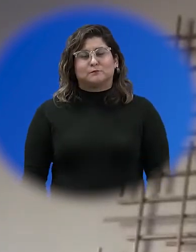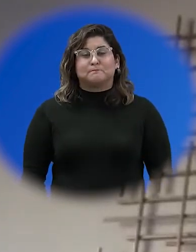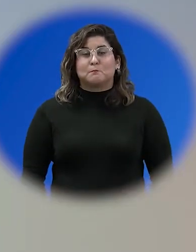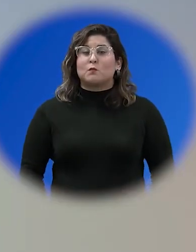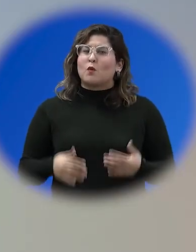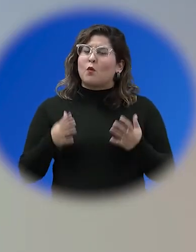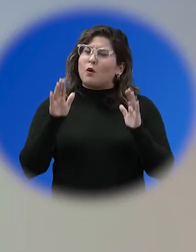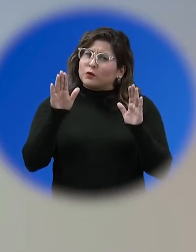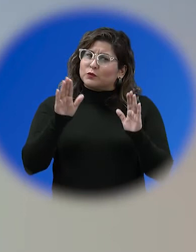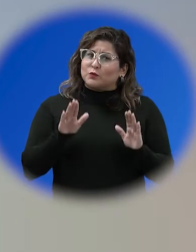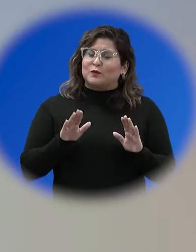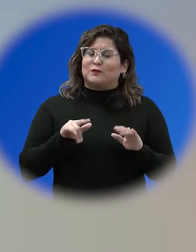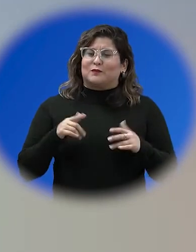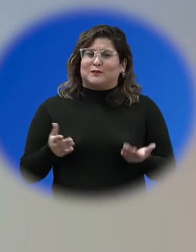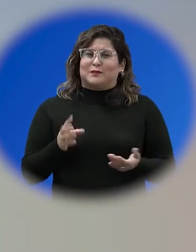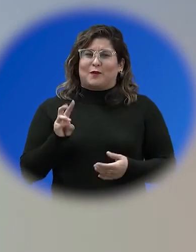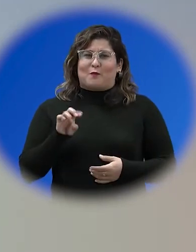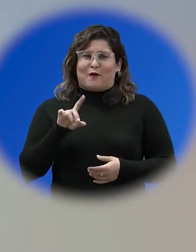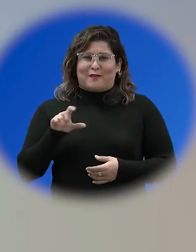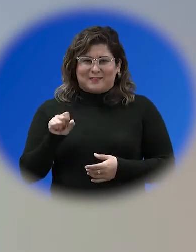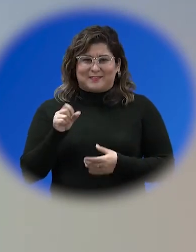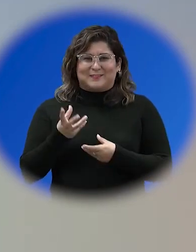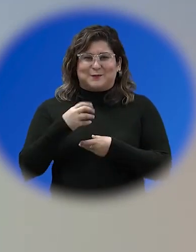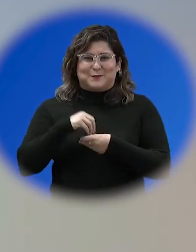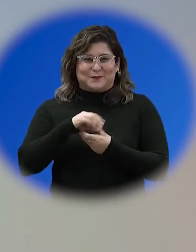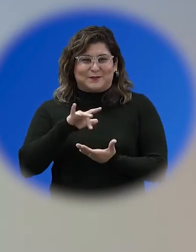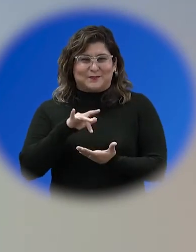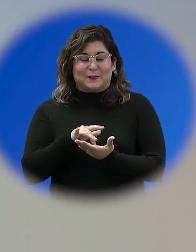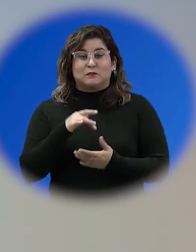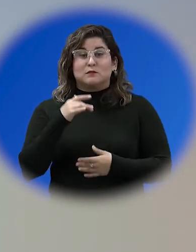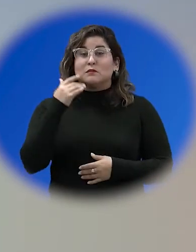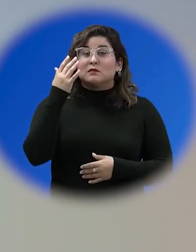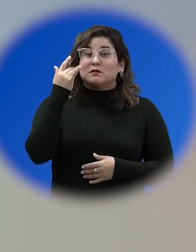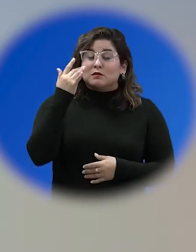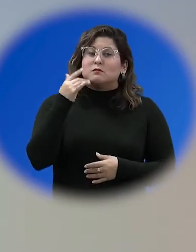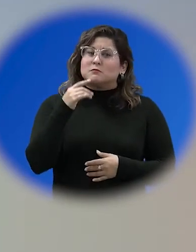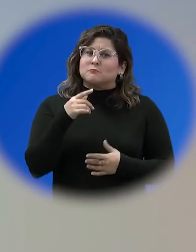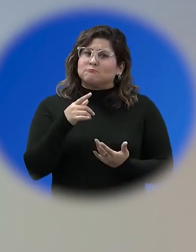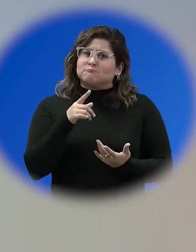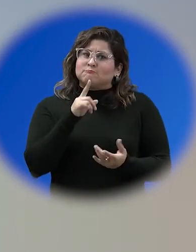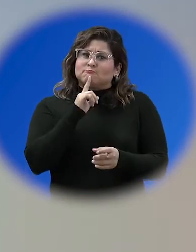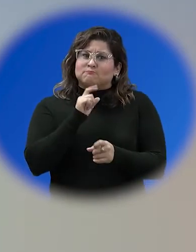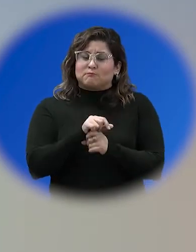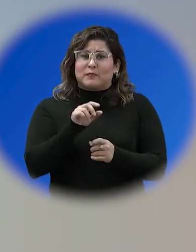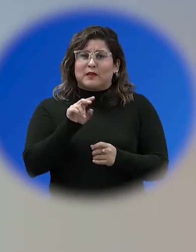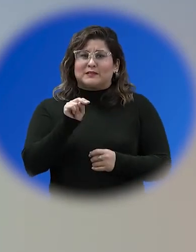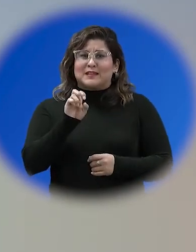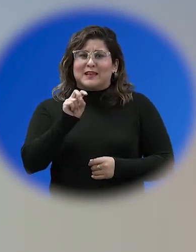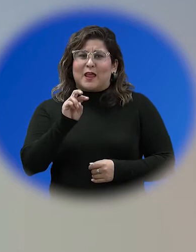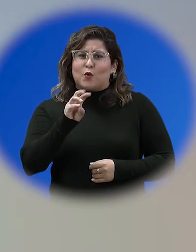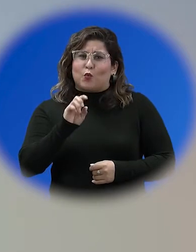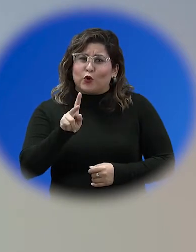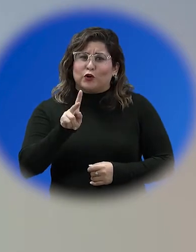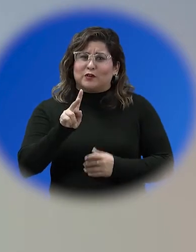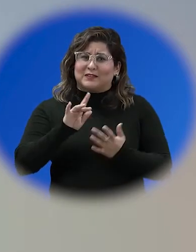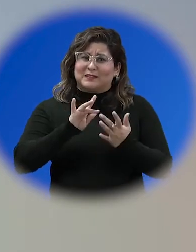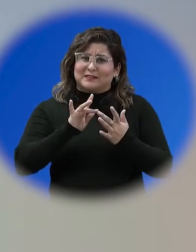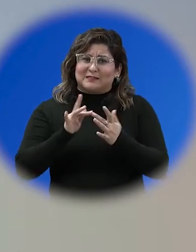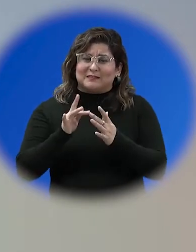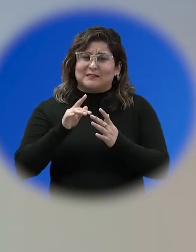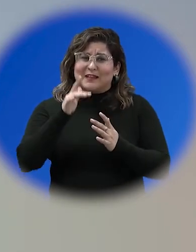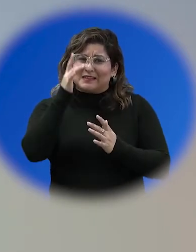our research. Well, it's wonderful that we're at the Wireless Inclusive Center, because it is in fact